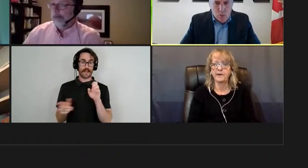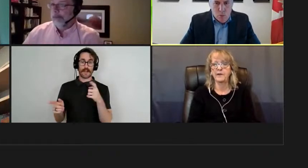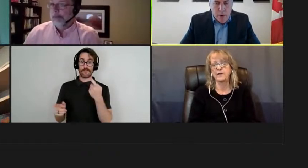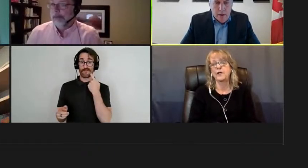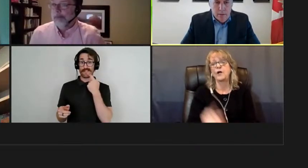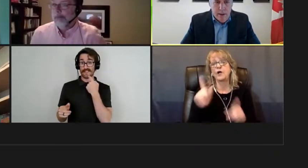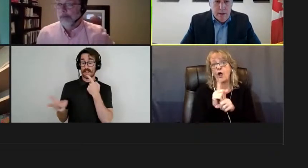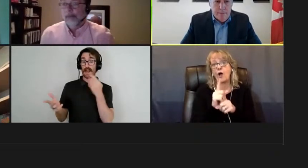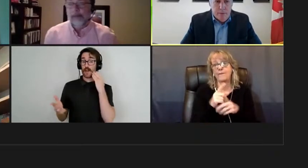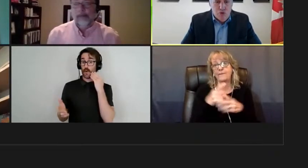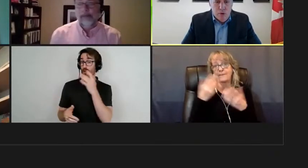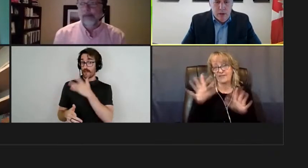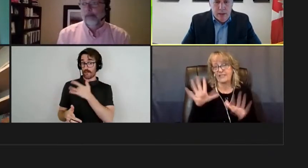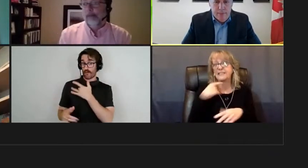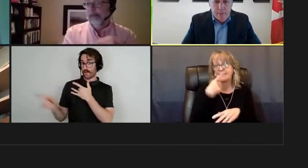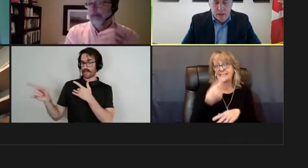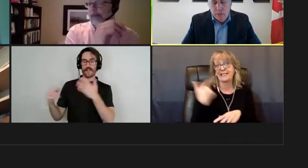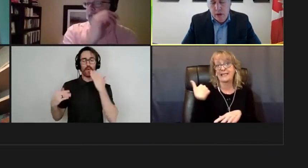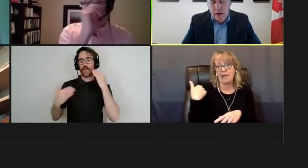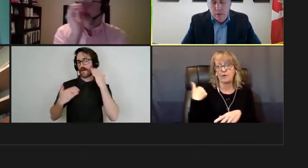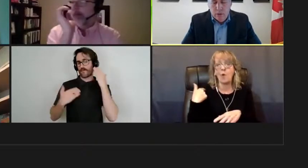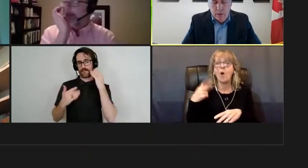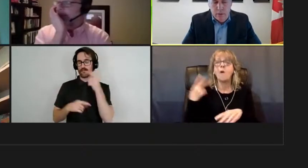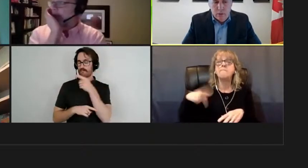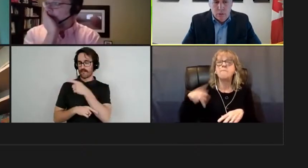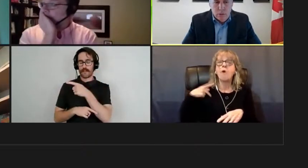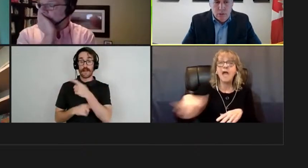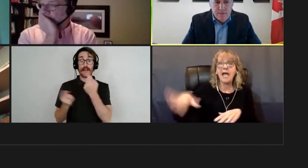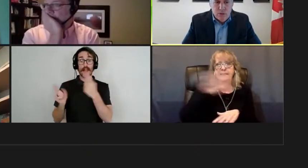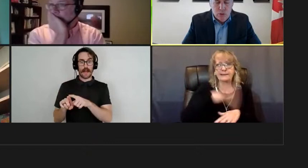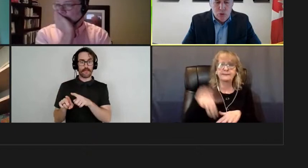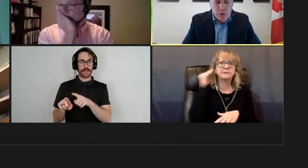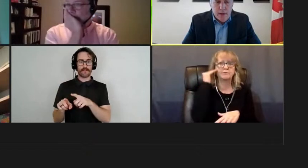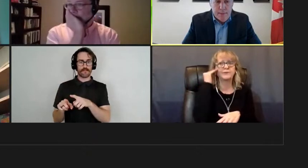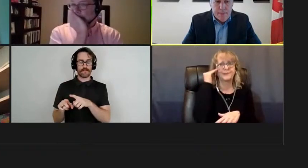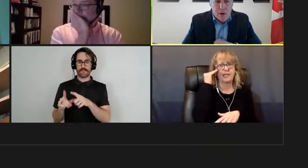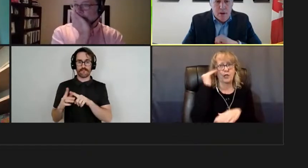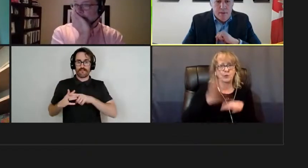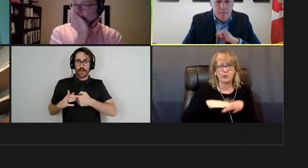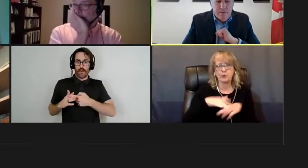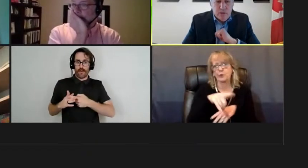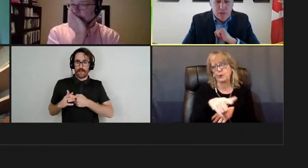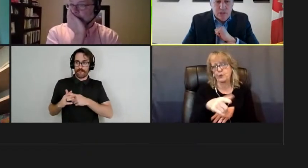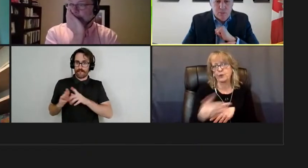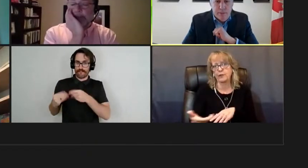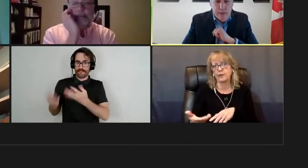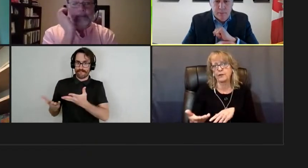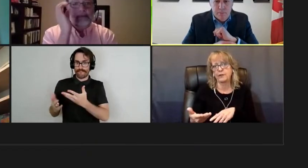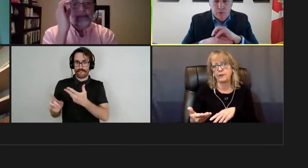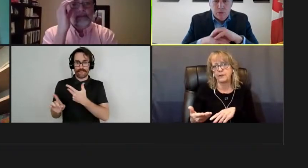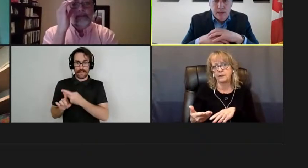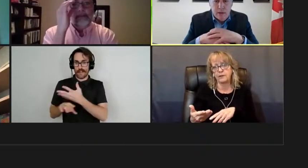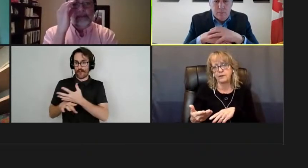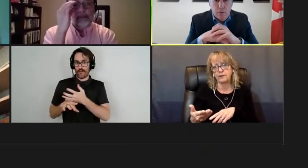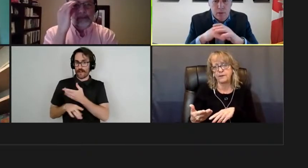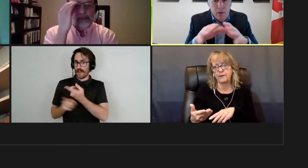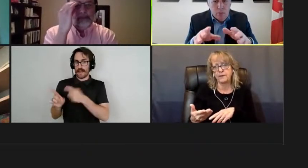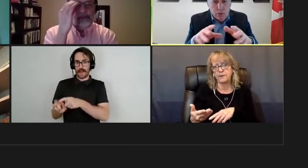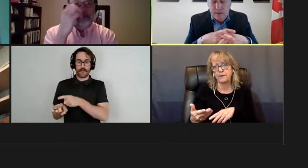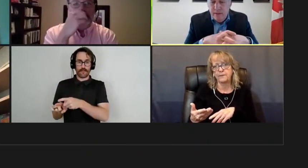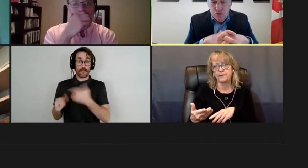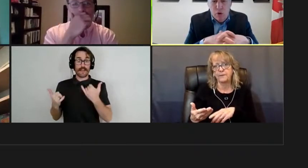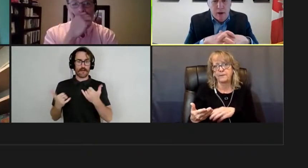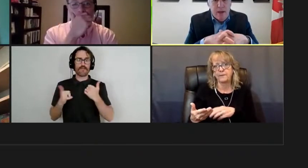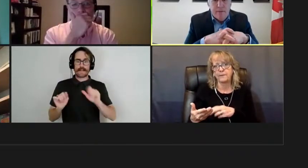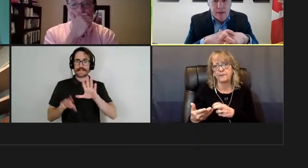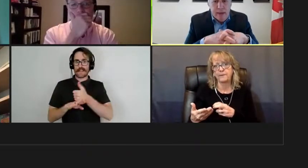is aware. They're trying to get, because we got out early, those individuals are trying to get them on the provincial system where they can book their second appointment, which